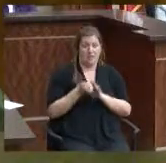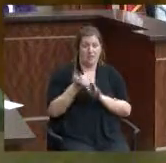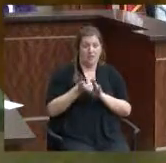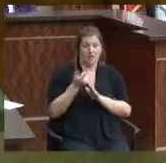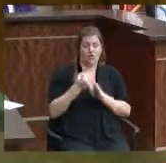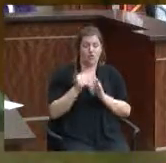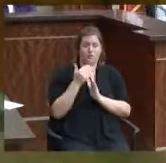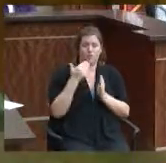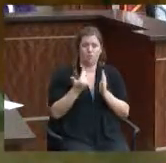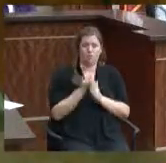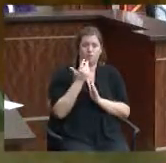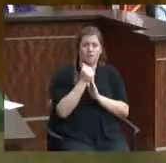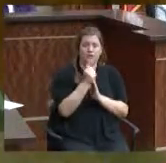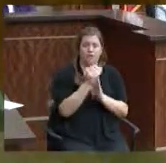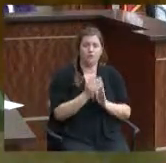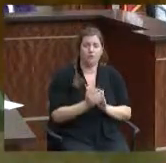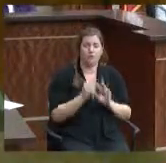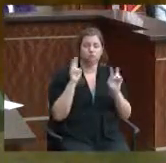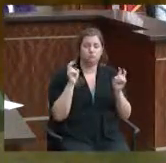owner editor of the Leader,